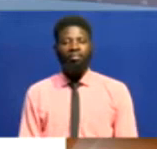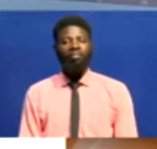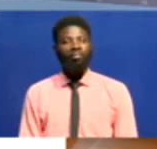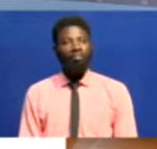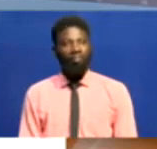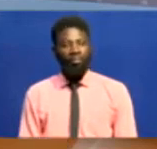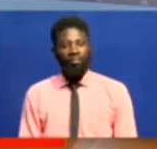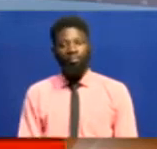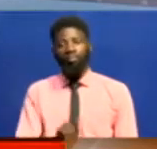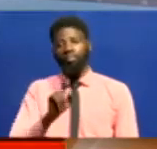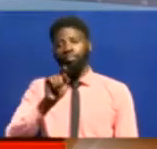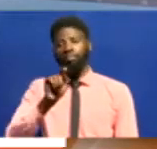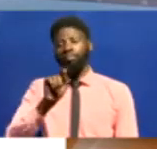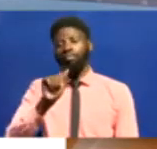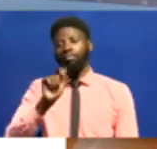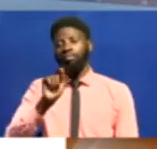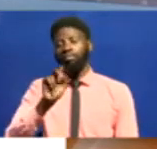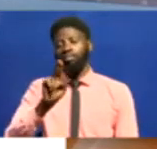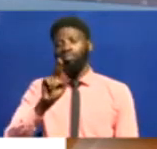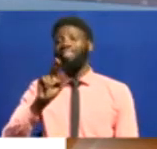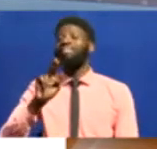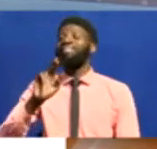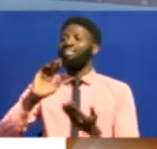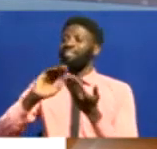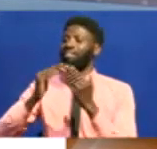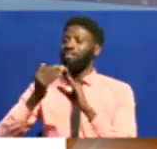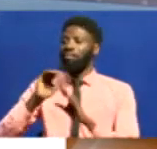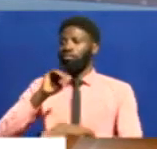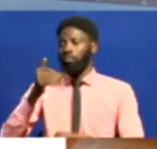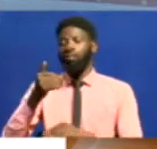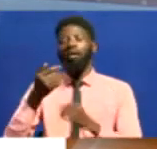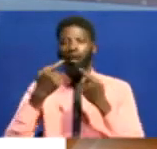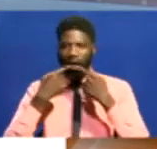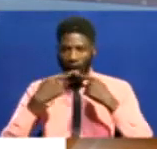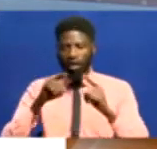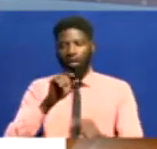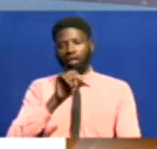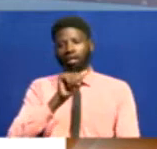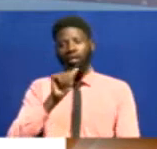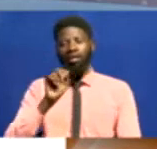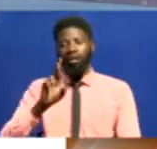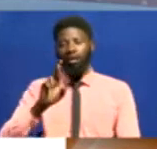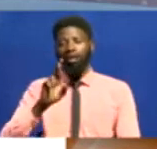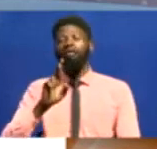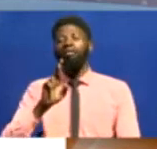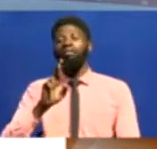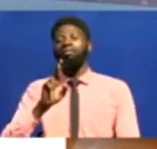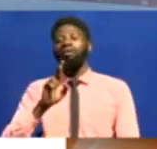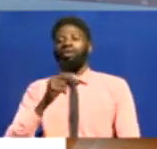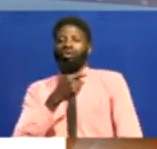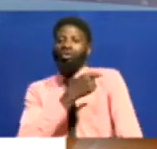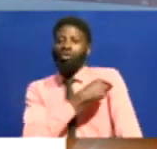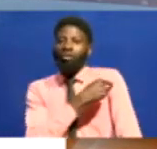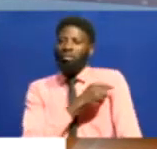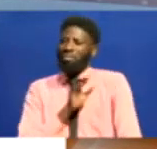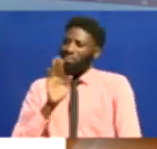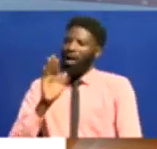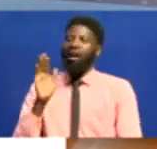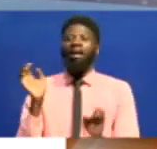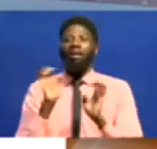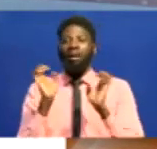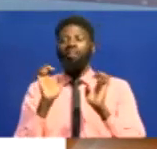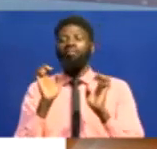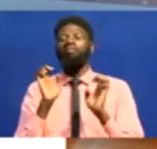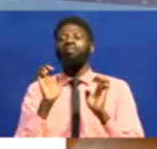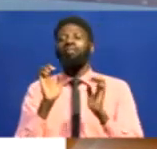Tatu City has announced the appointment of AAR Healthcare as its exclusive provider of emergency healthcare,